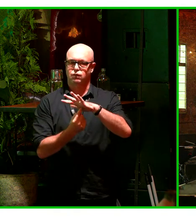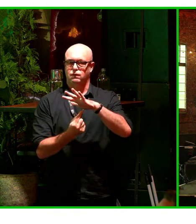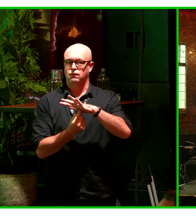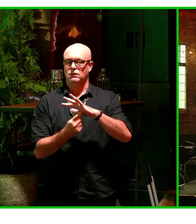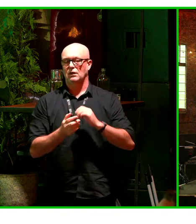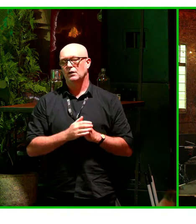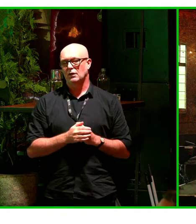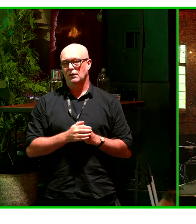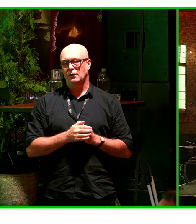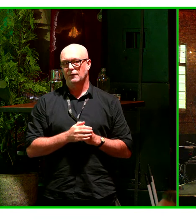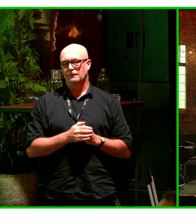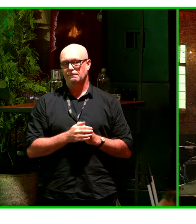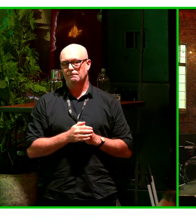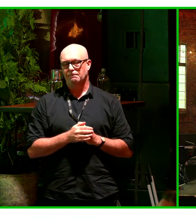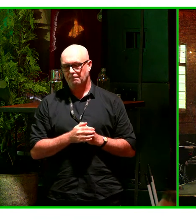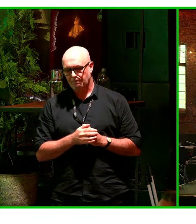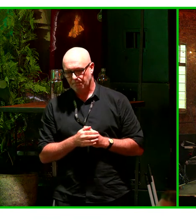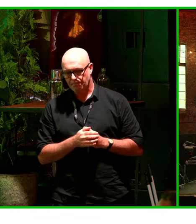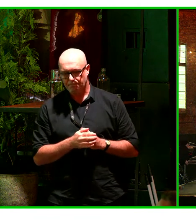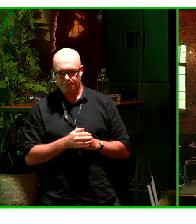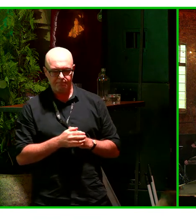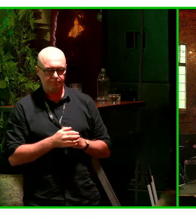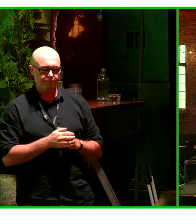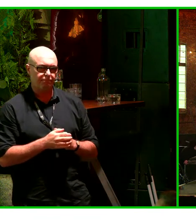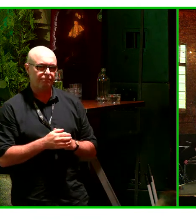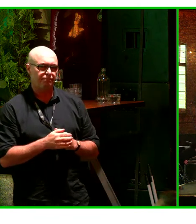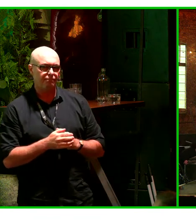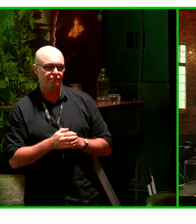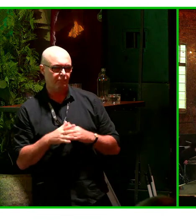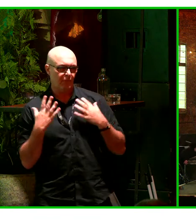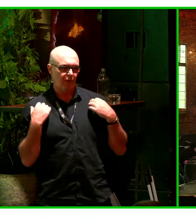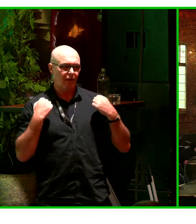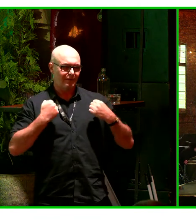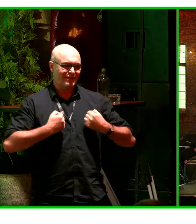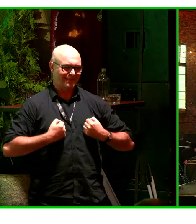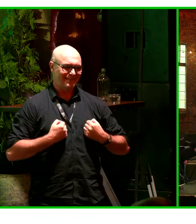today. So the coat's staying on.